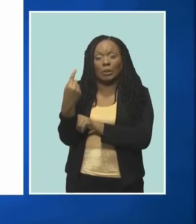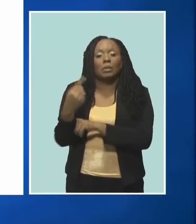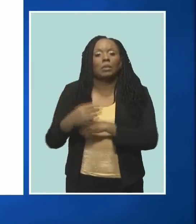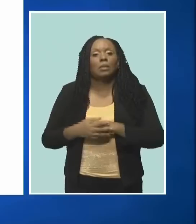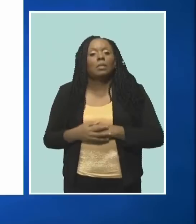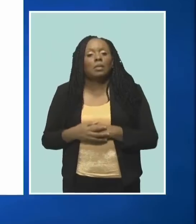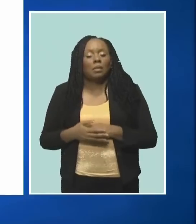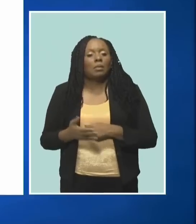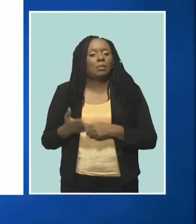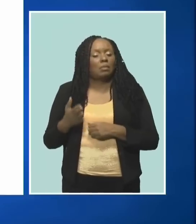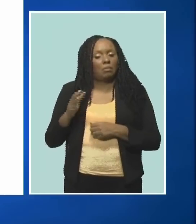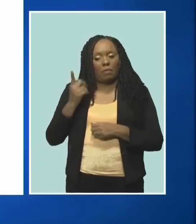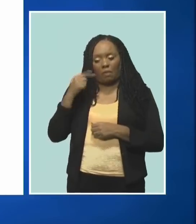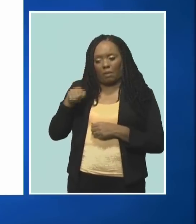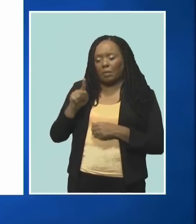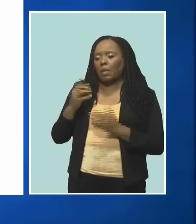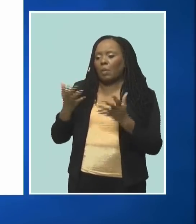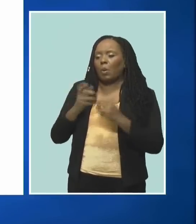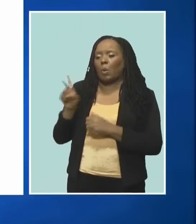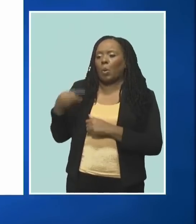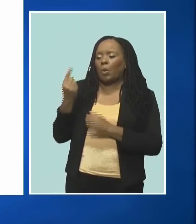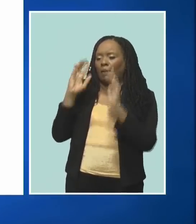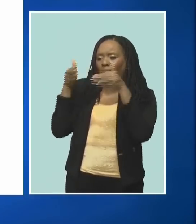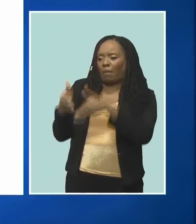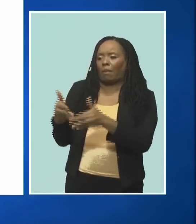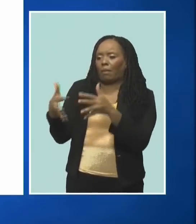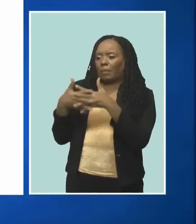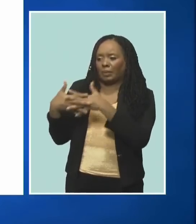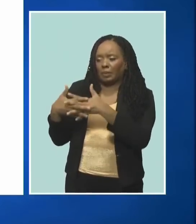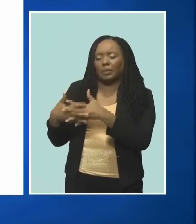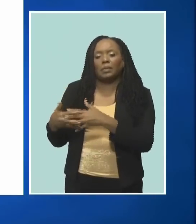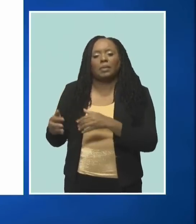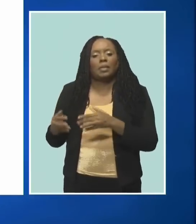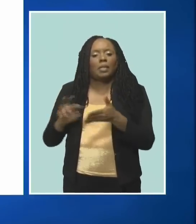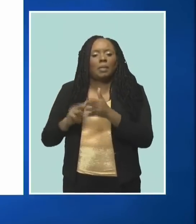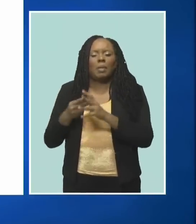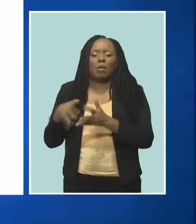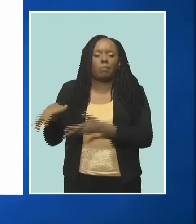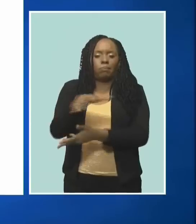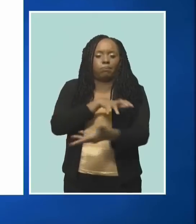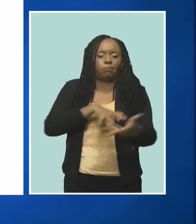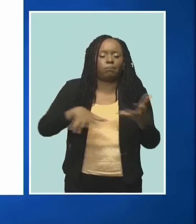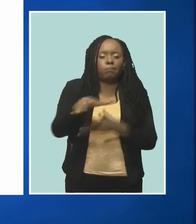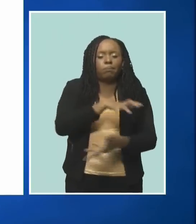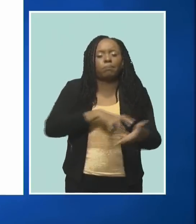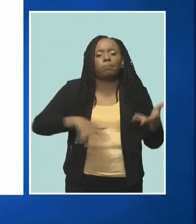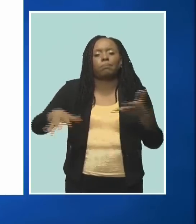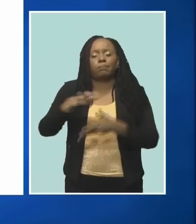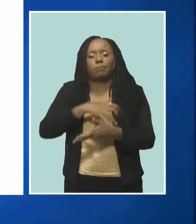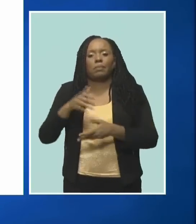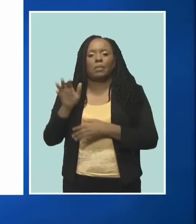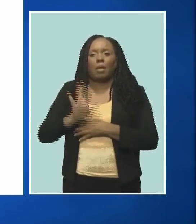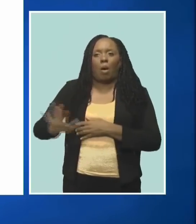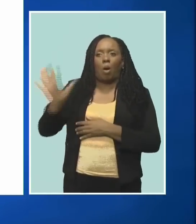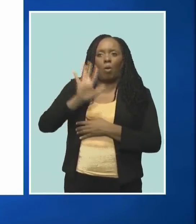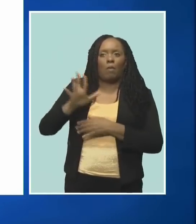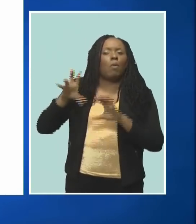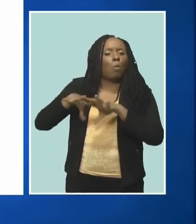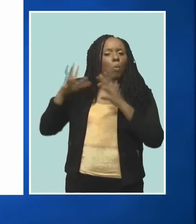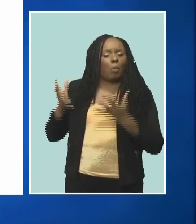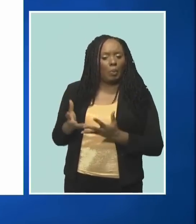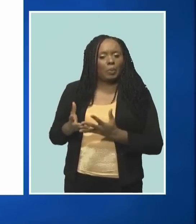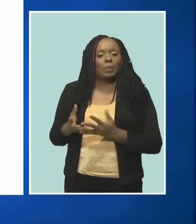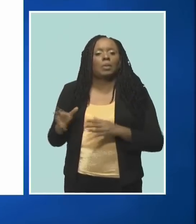first, but ultimately it's America only. And this will impose a level of chaos and confusion on the global world order. And my sense is